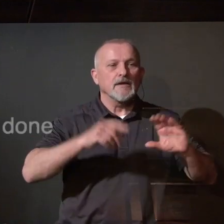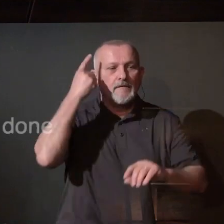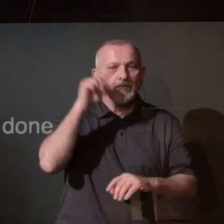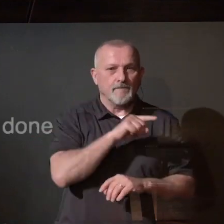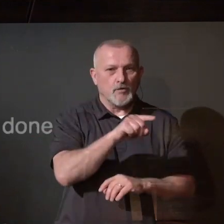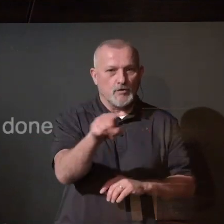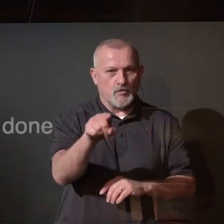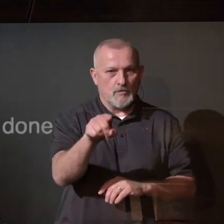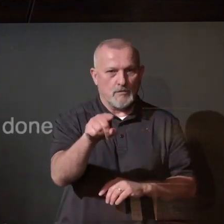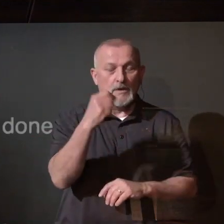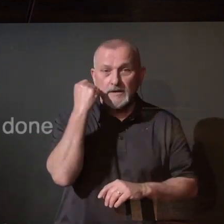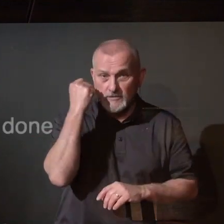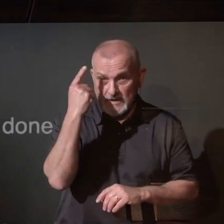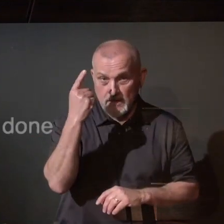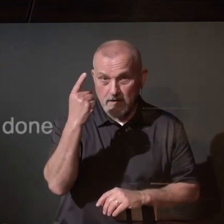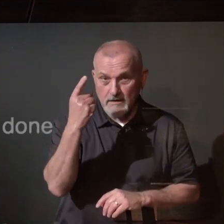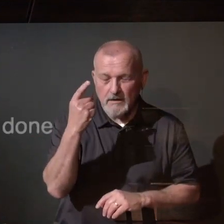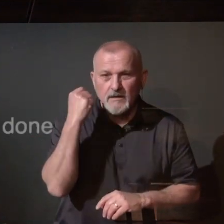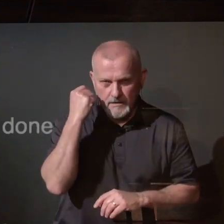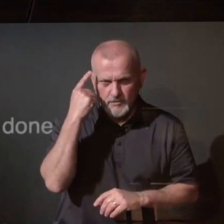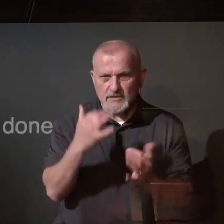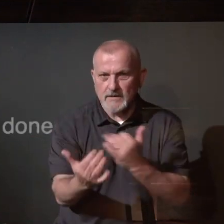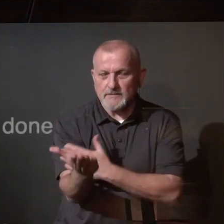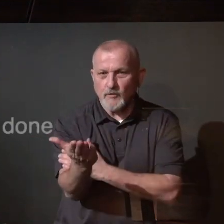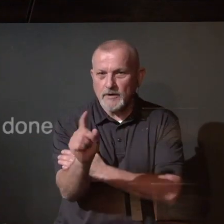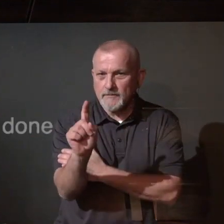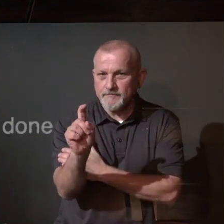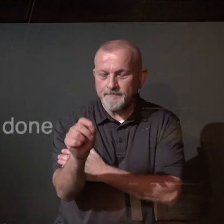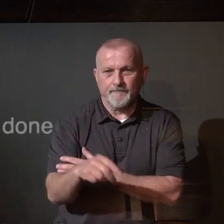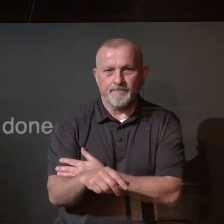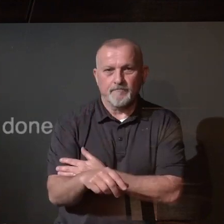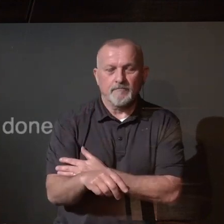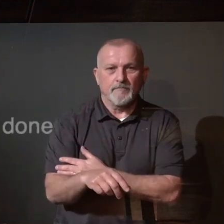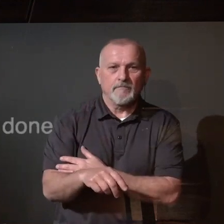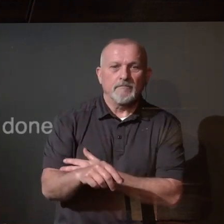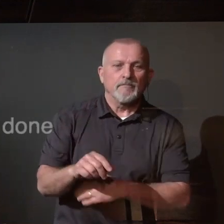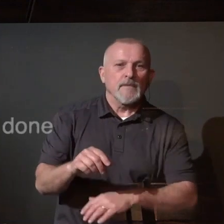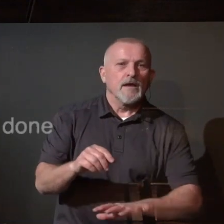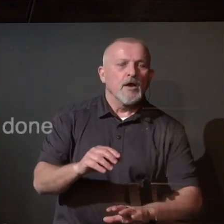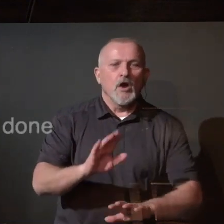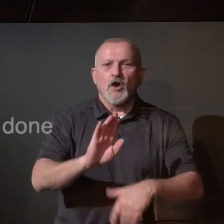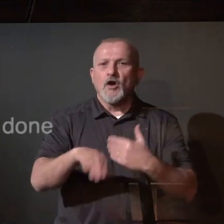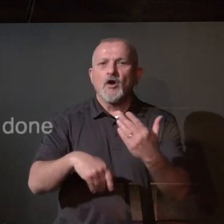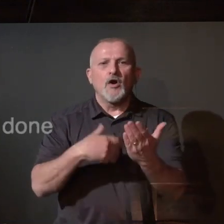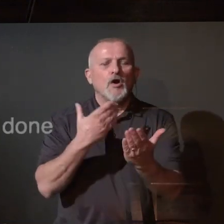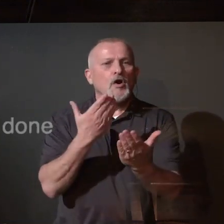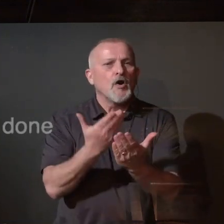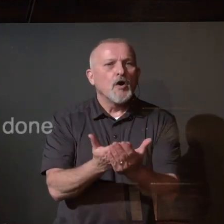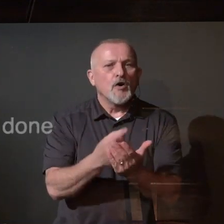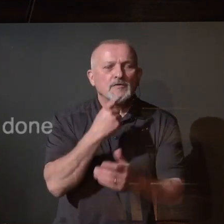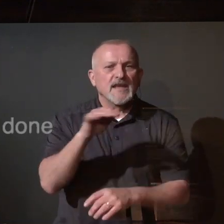you. You see it? You see it this morning? The whole thing of be imitators of